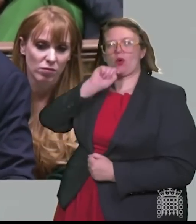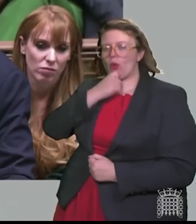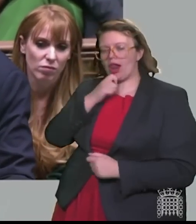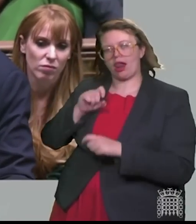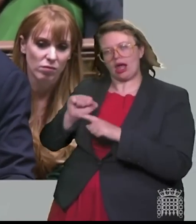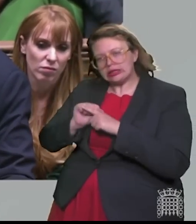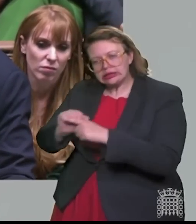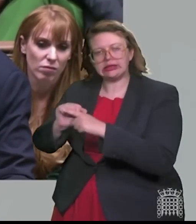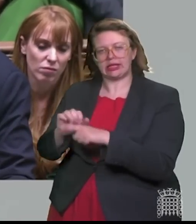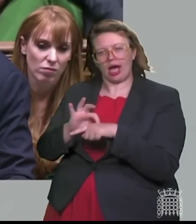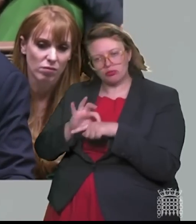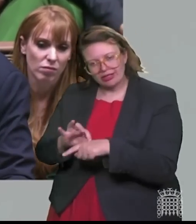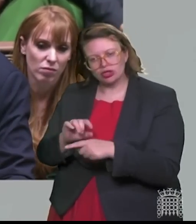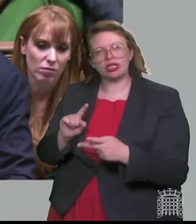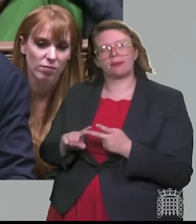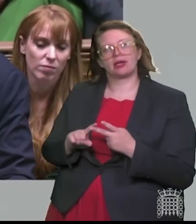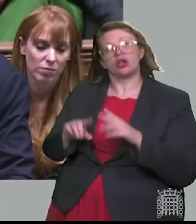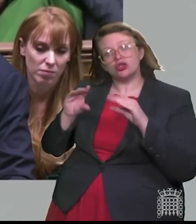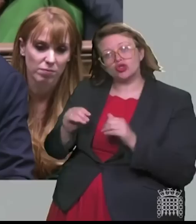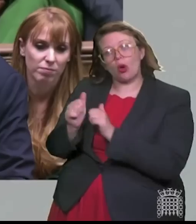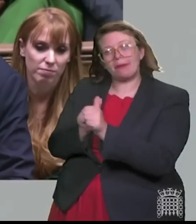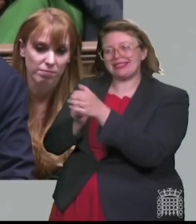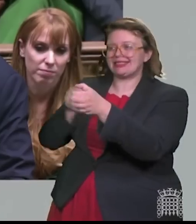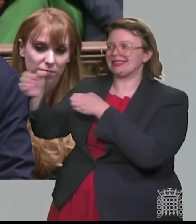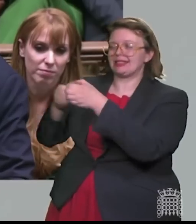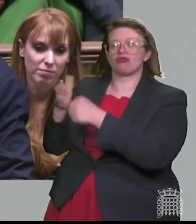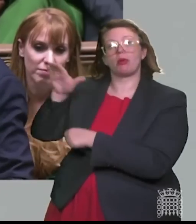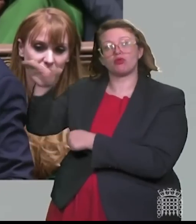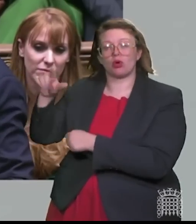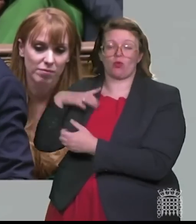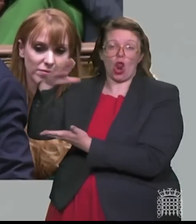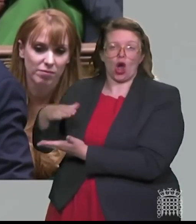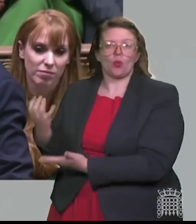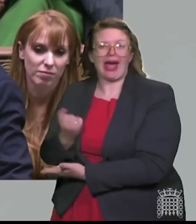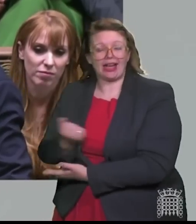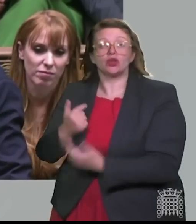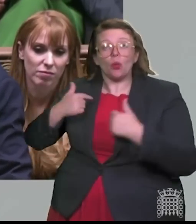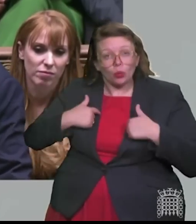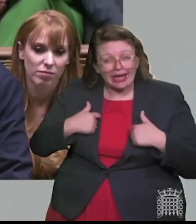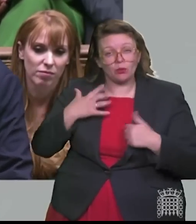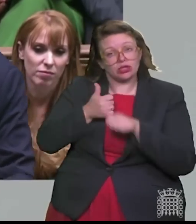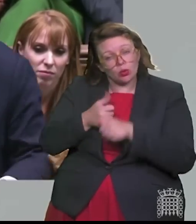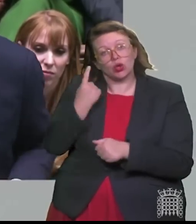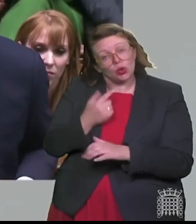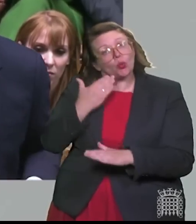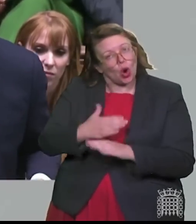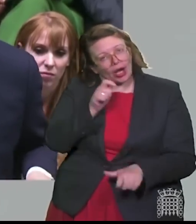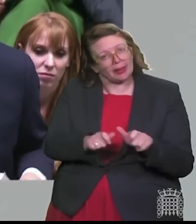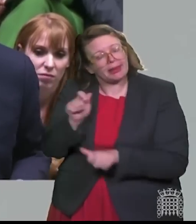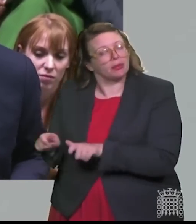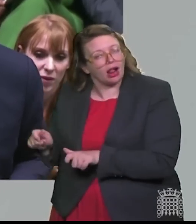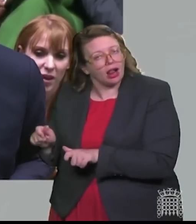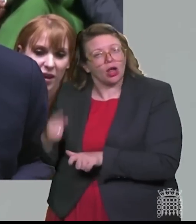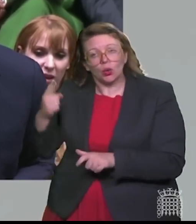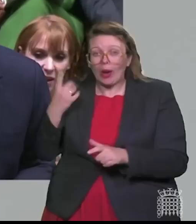stop businesses from recruiting from abroad if they don't pay properly. That's because we're the party of working people. What does